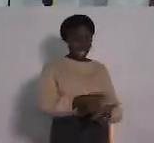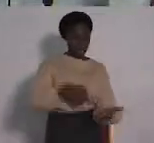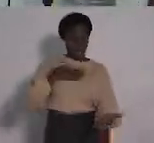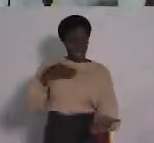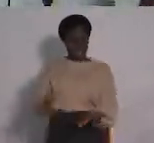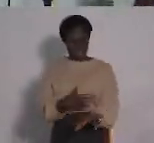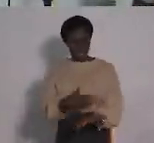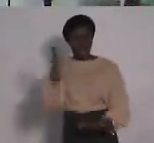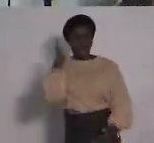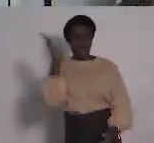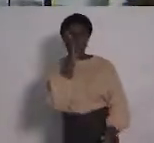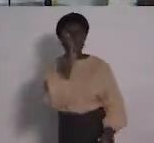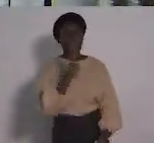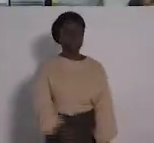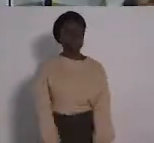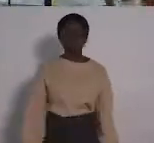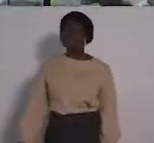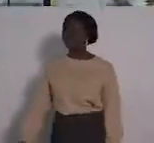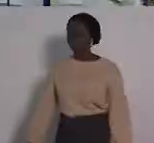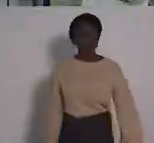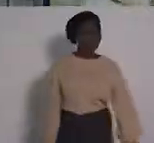that's what my song